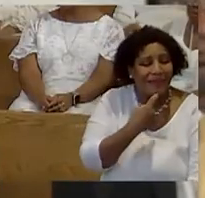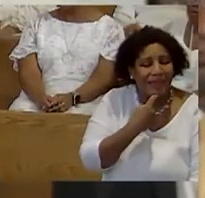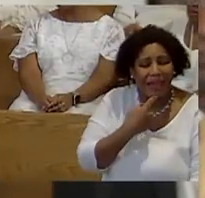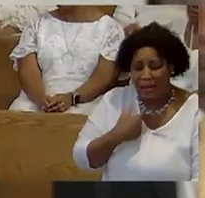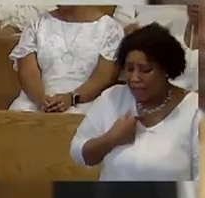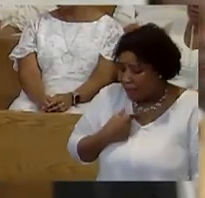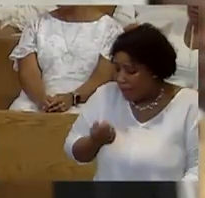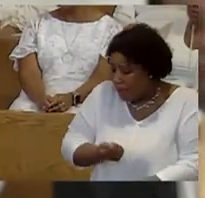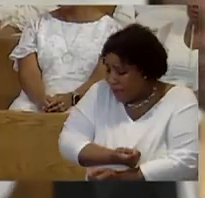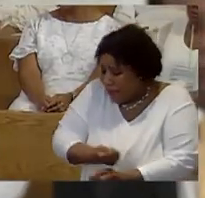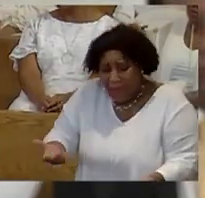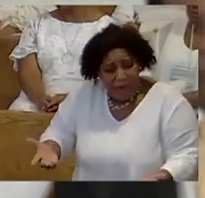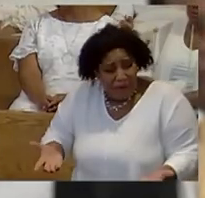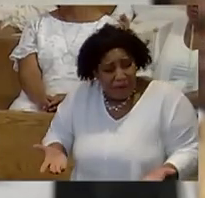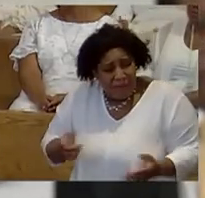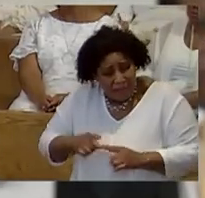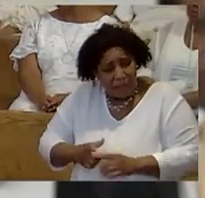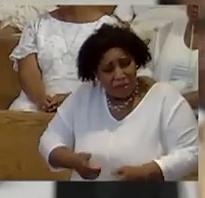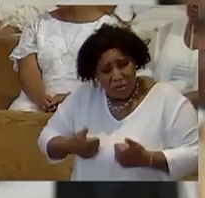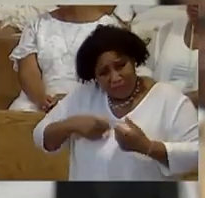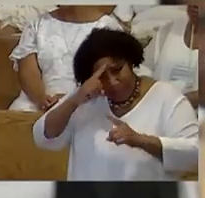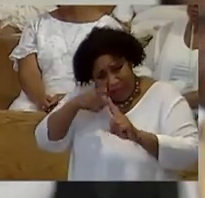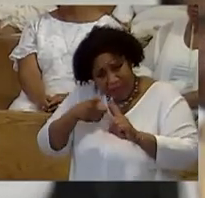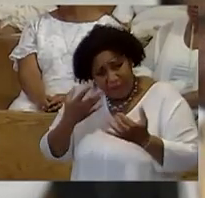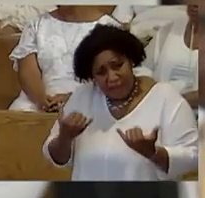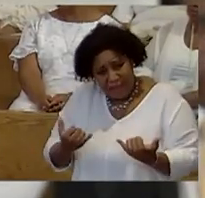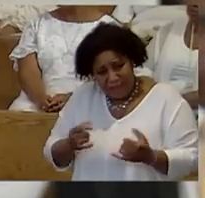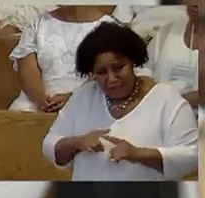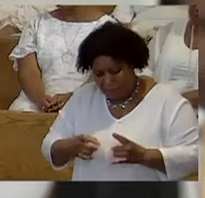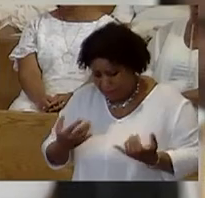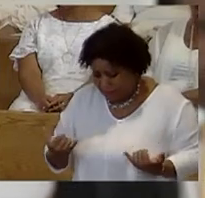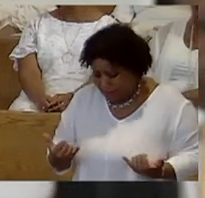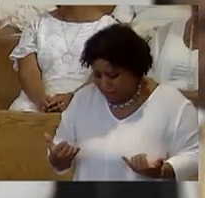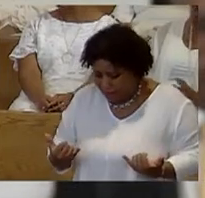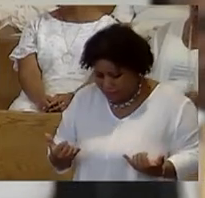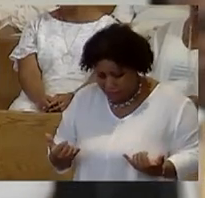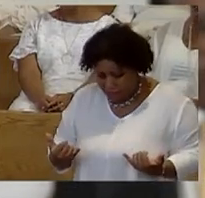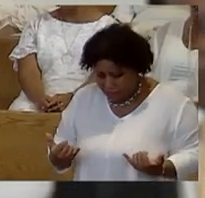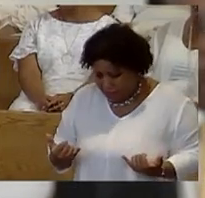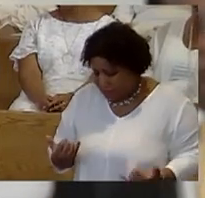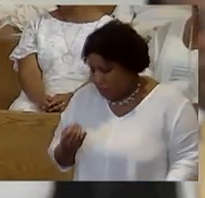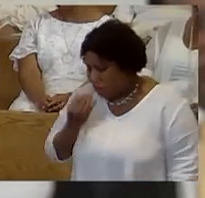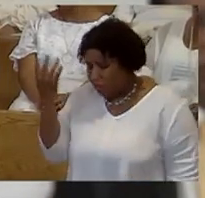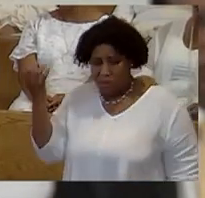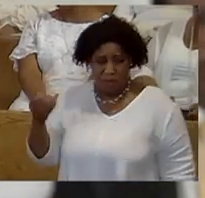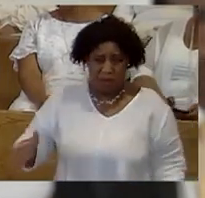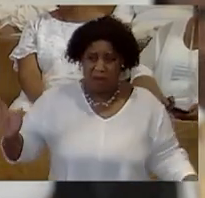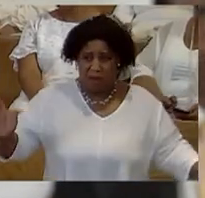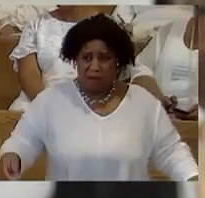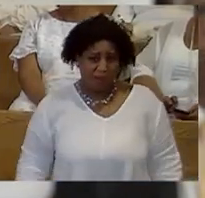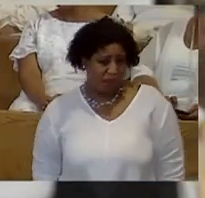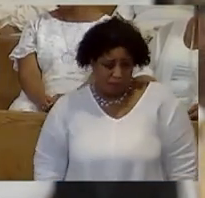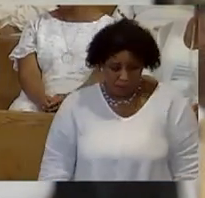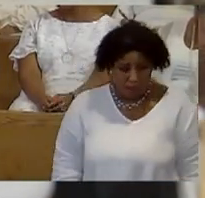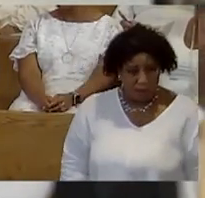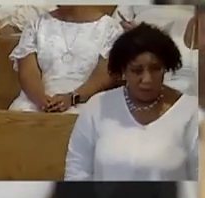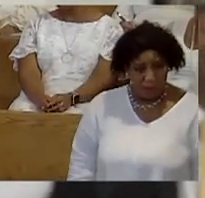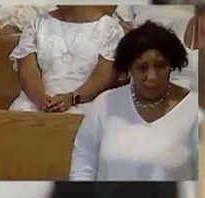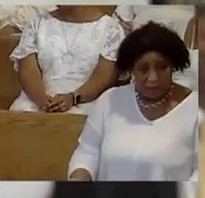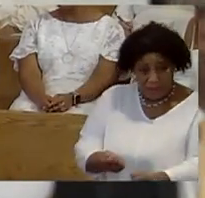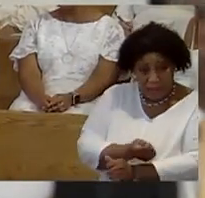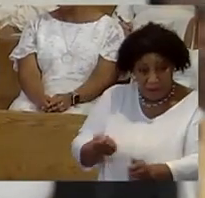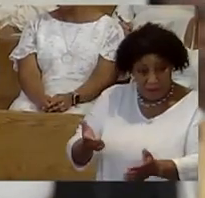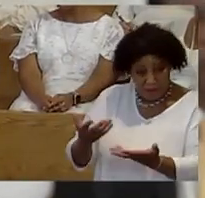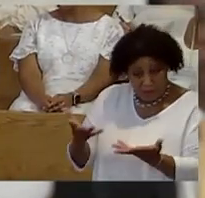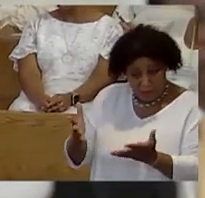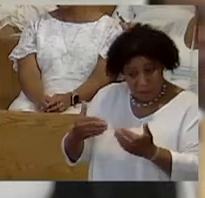got everything to live for, but now I consider all losses because everything I had in my